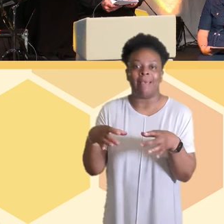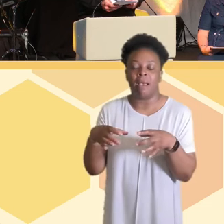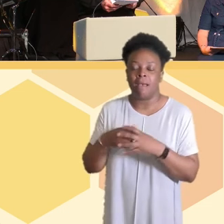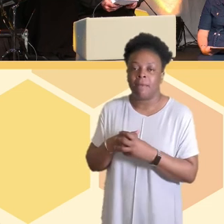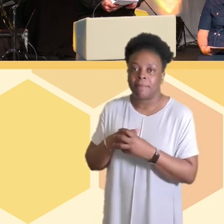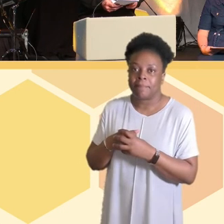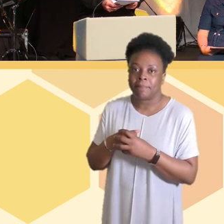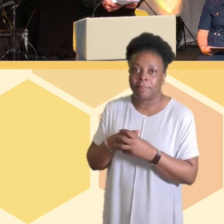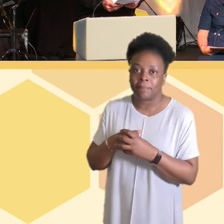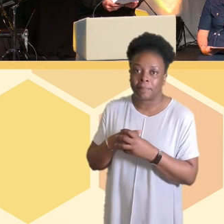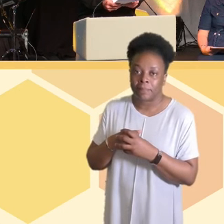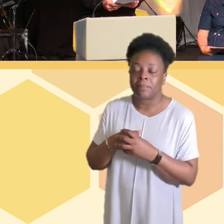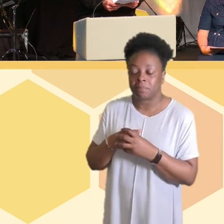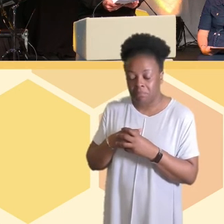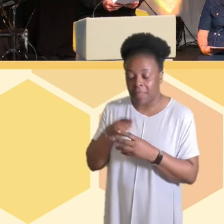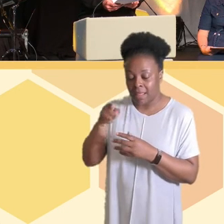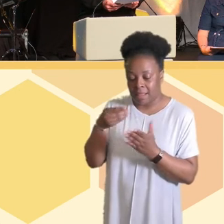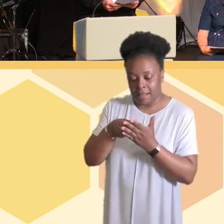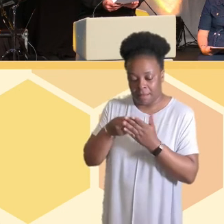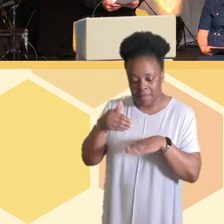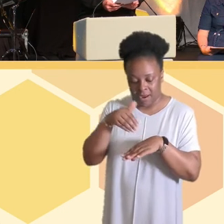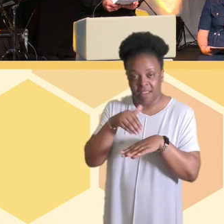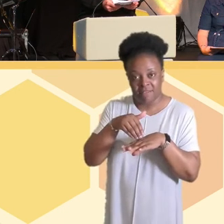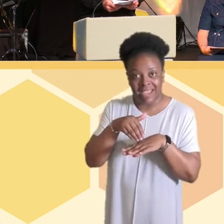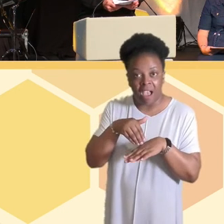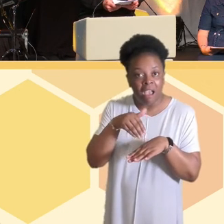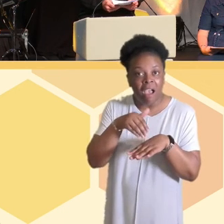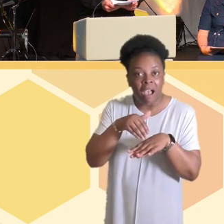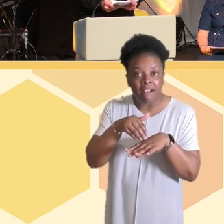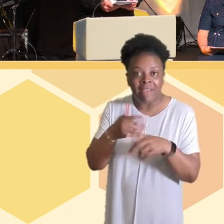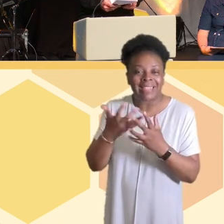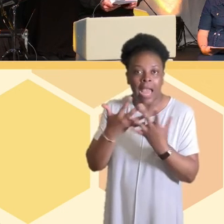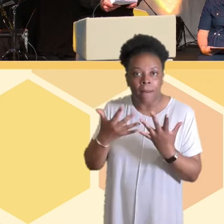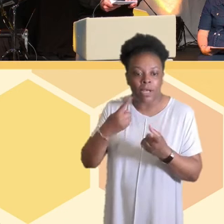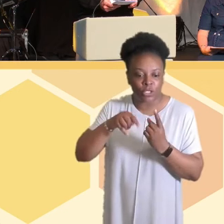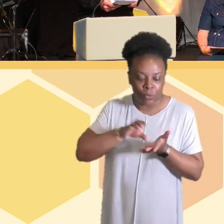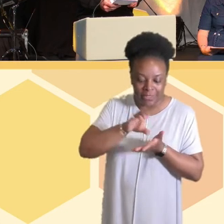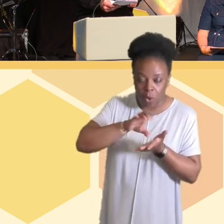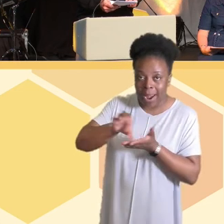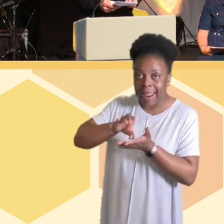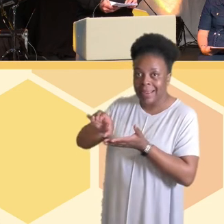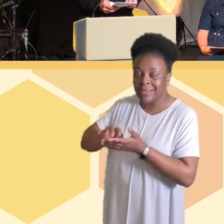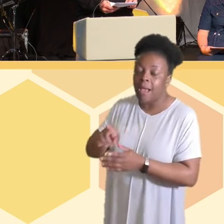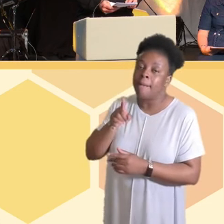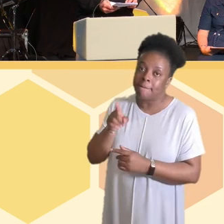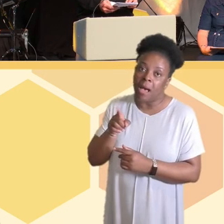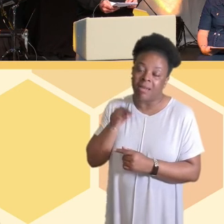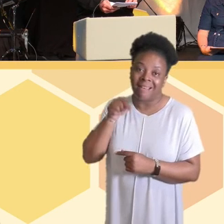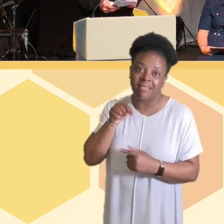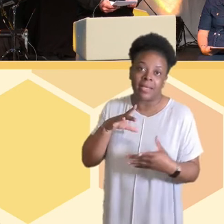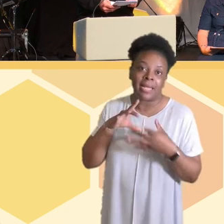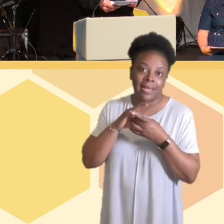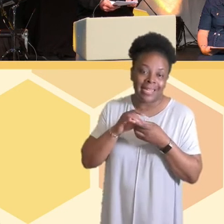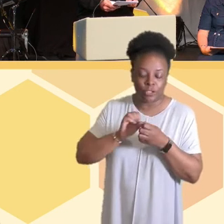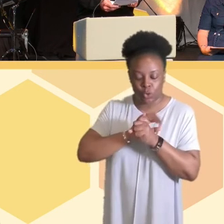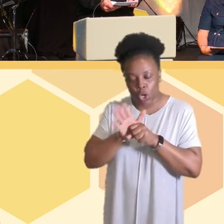fall in amounts per member in 2020 and 2021, no doubt reflecting the challenges of COVID, the